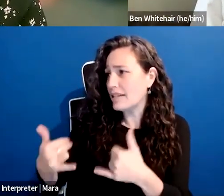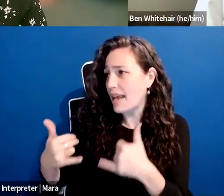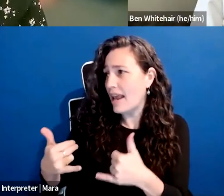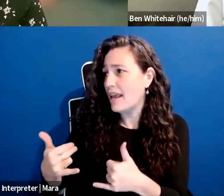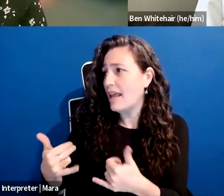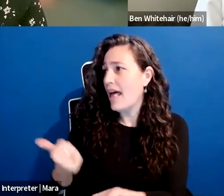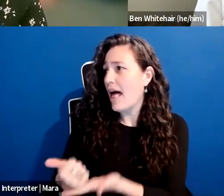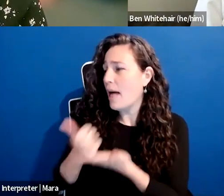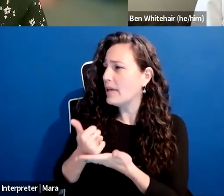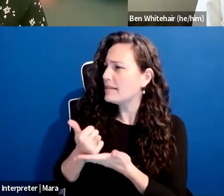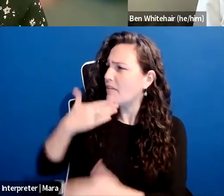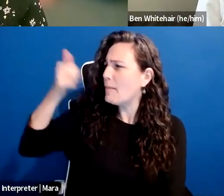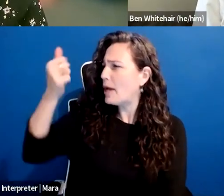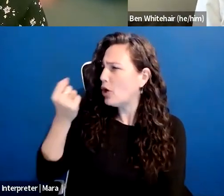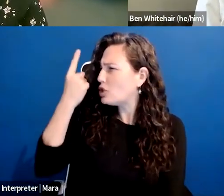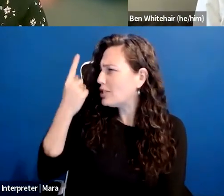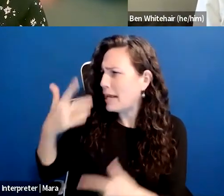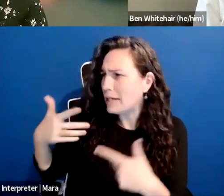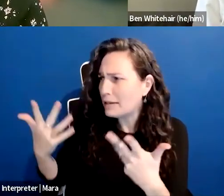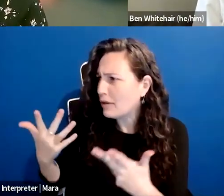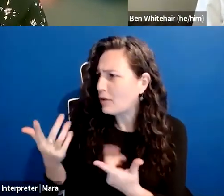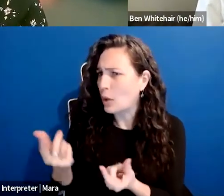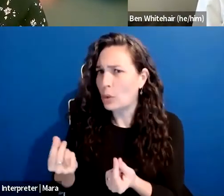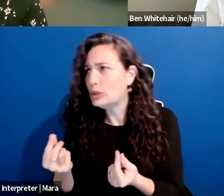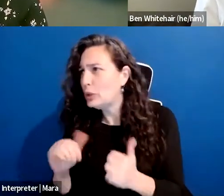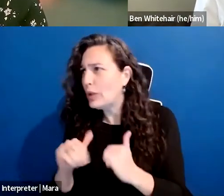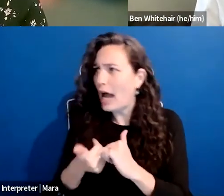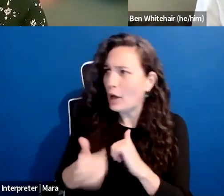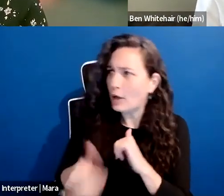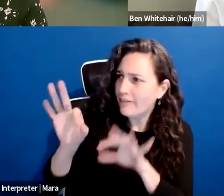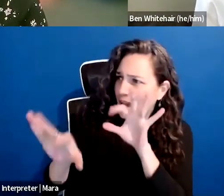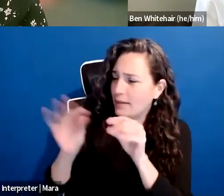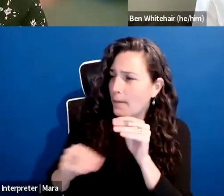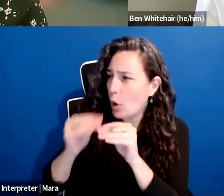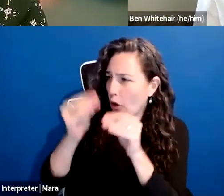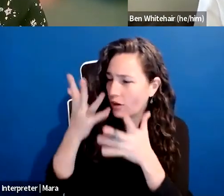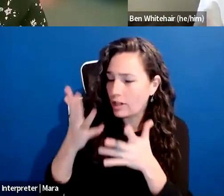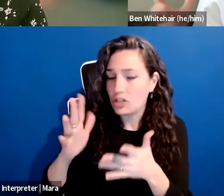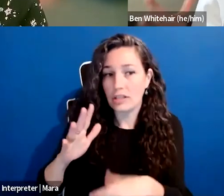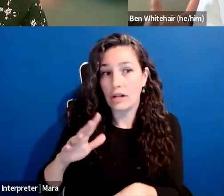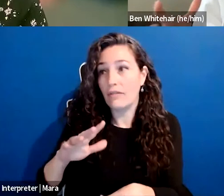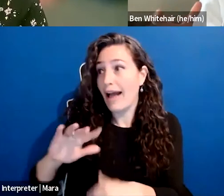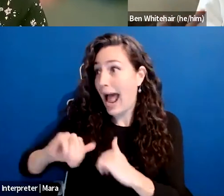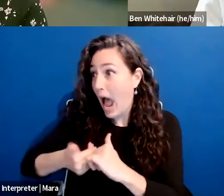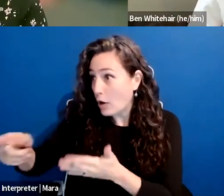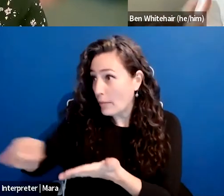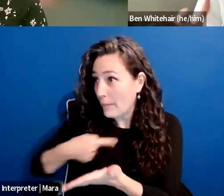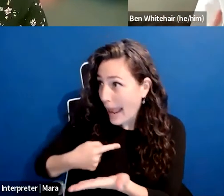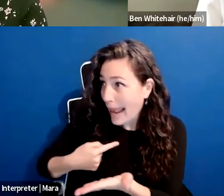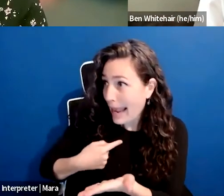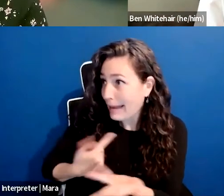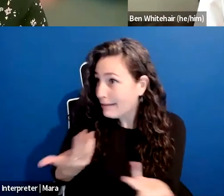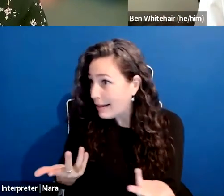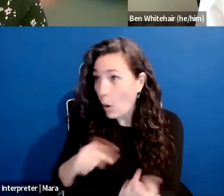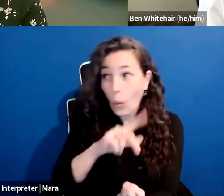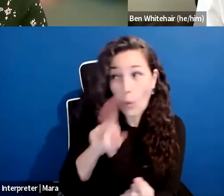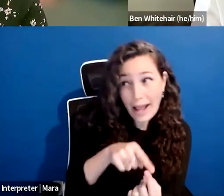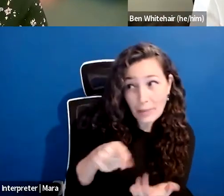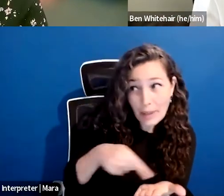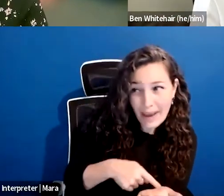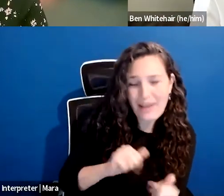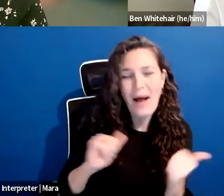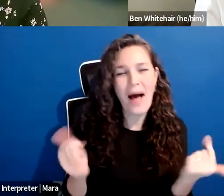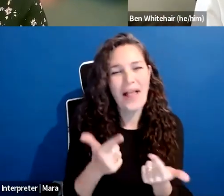better understanding of where we can find out more about how we get paid, when we get paid, all those things that are very